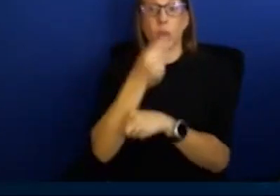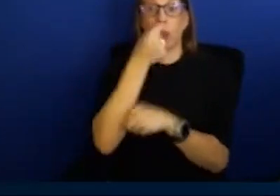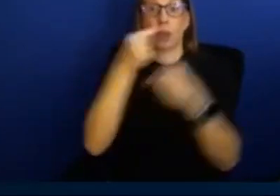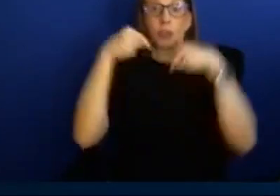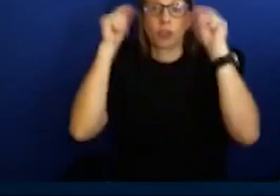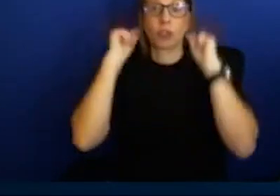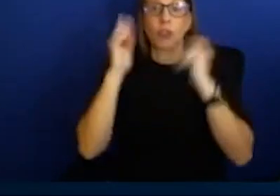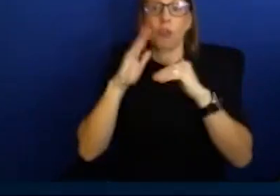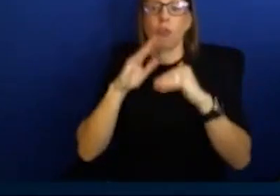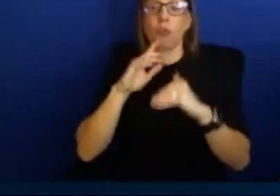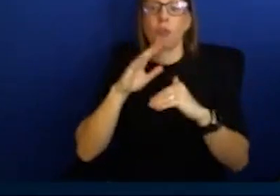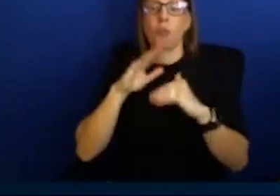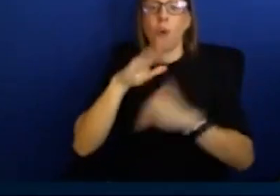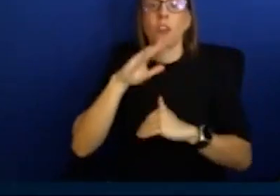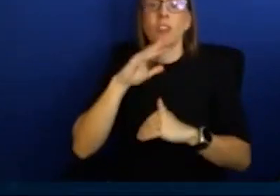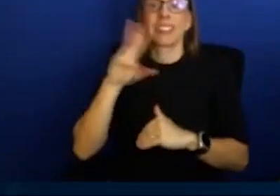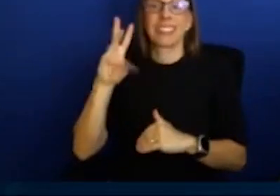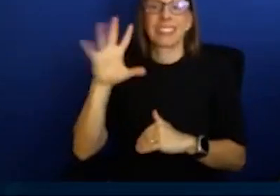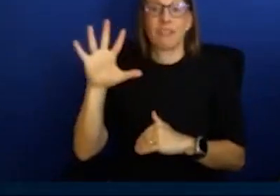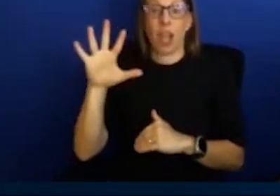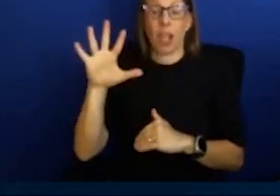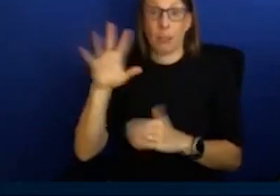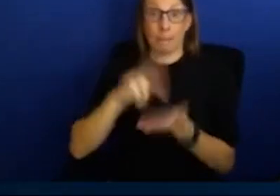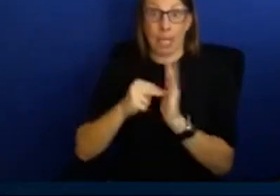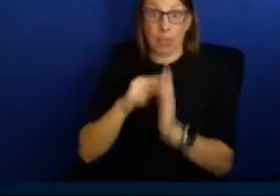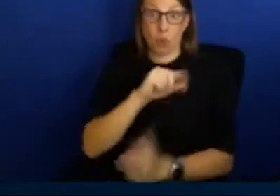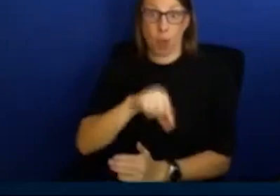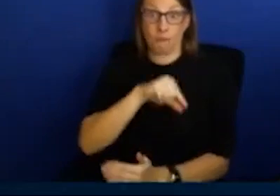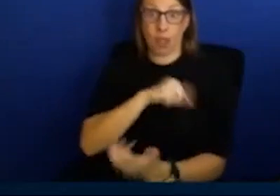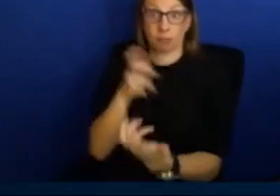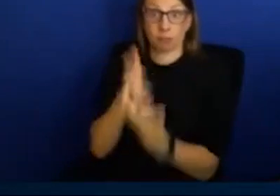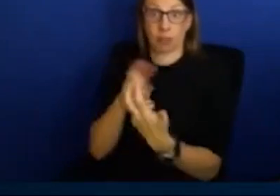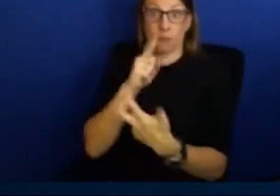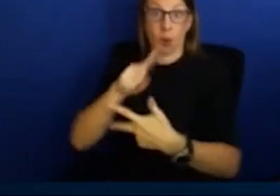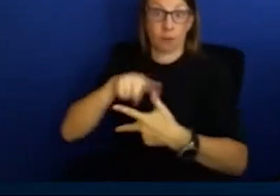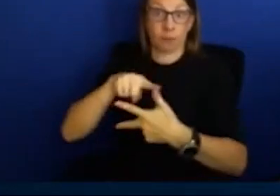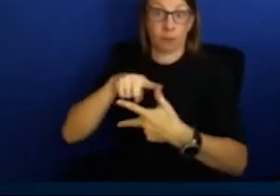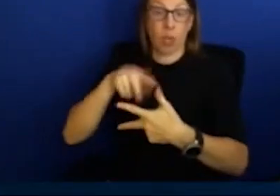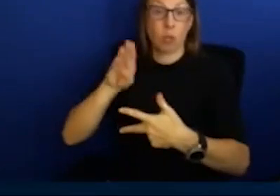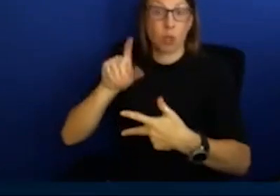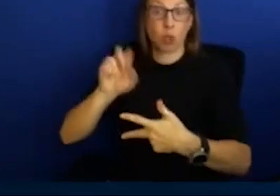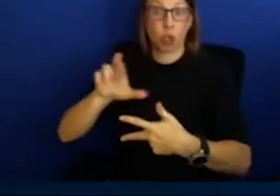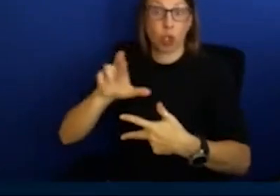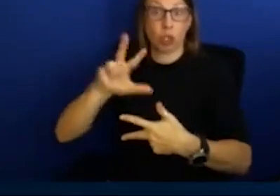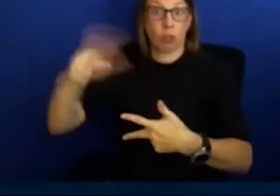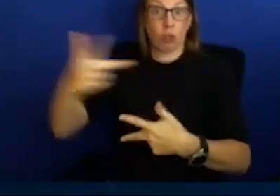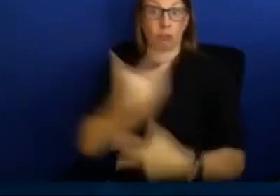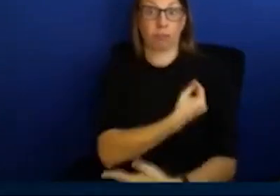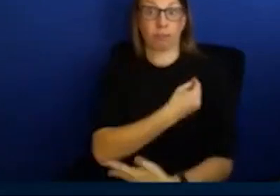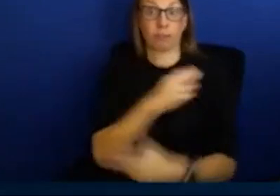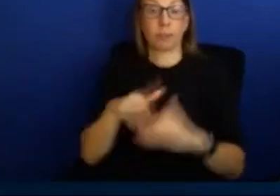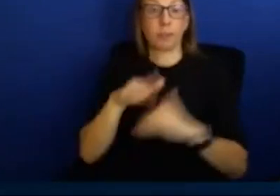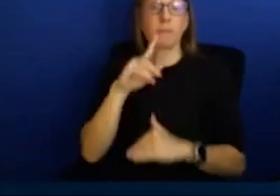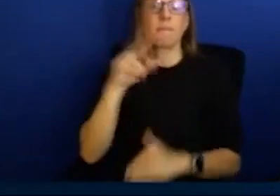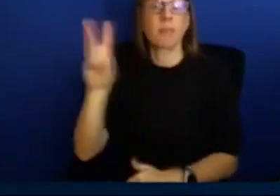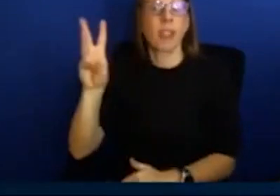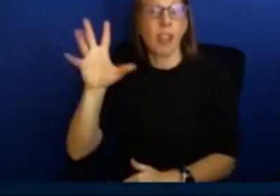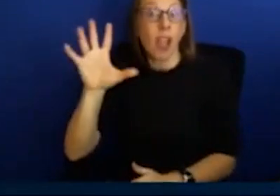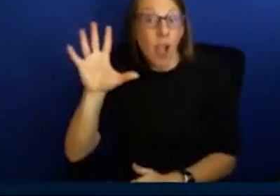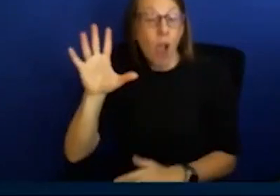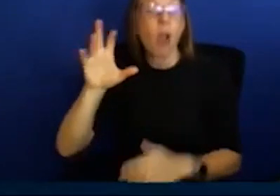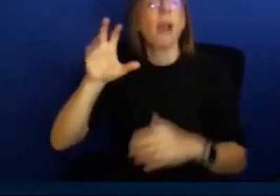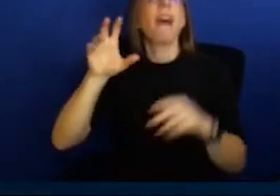65, also over 65, qualify that person for that Pfizer booster? That's what you just said, over 65, or is it over 65 with those